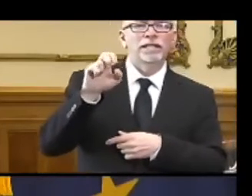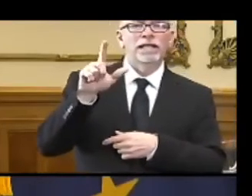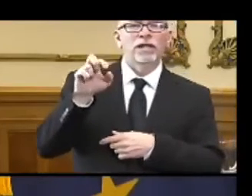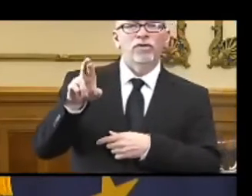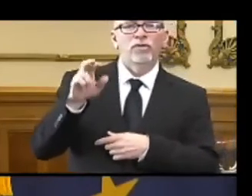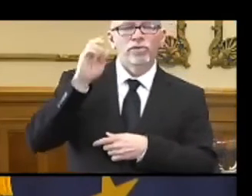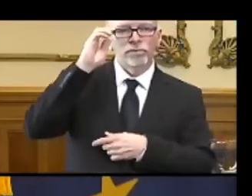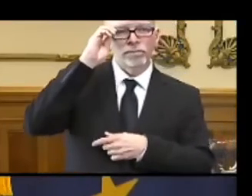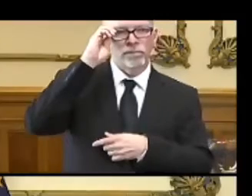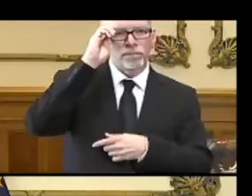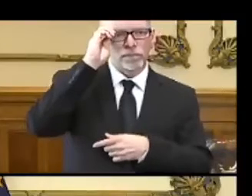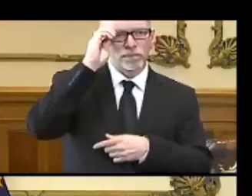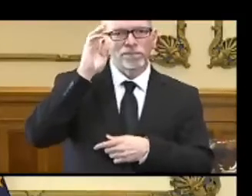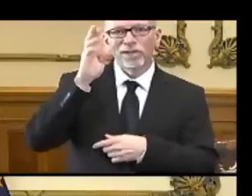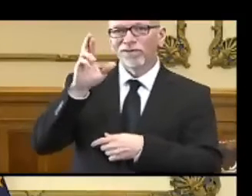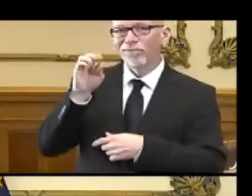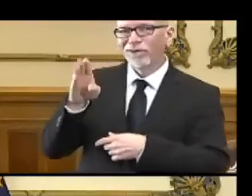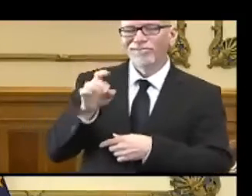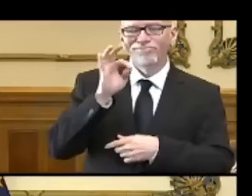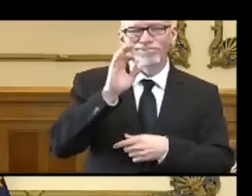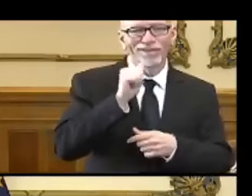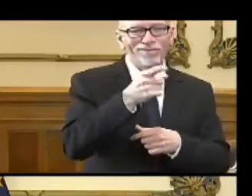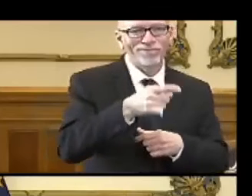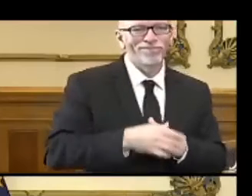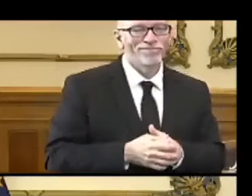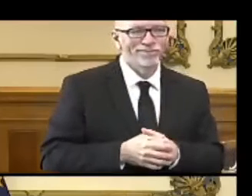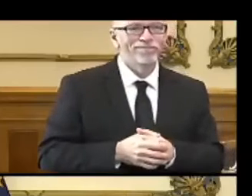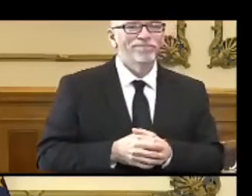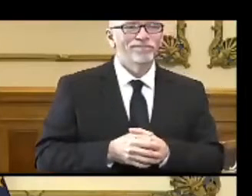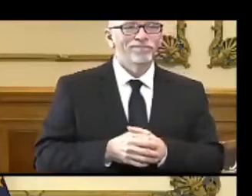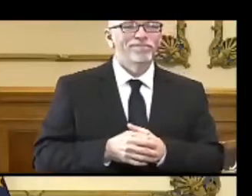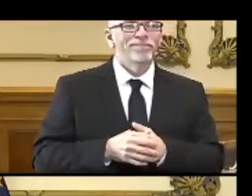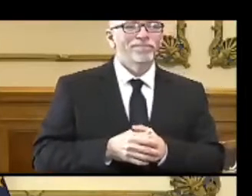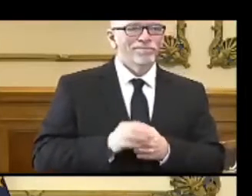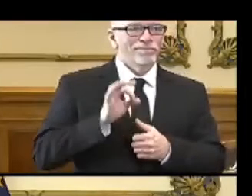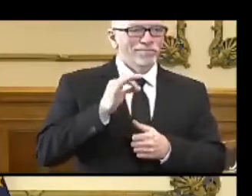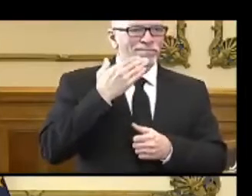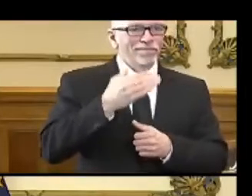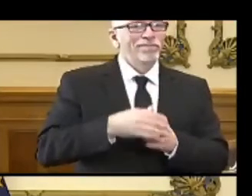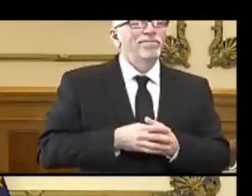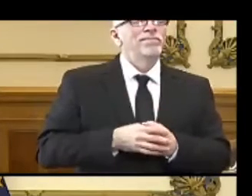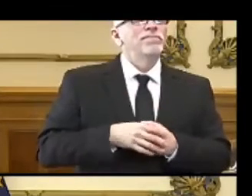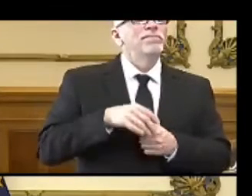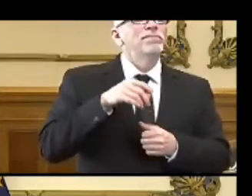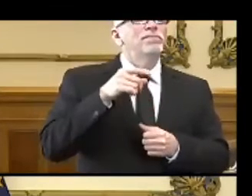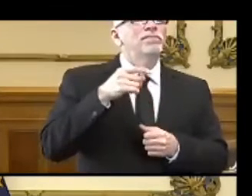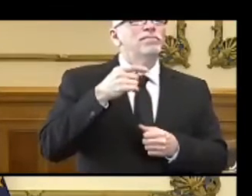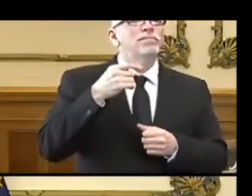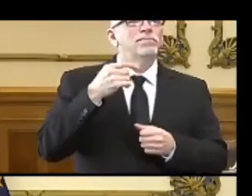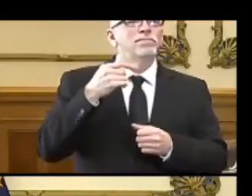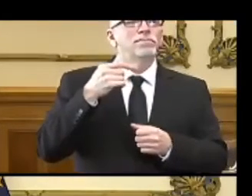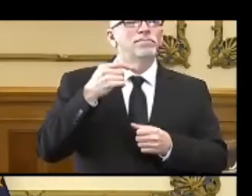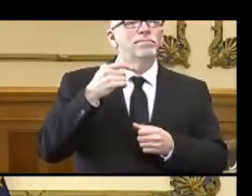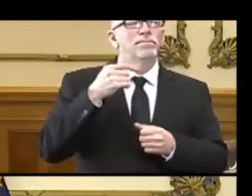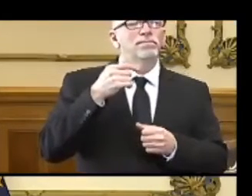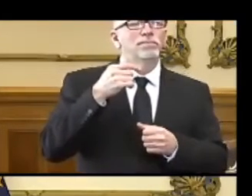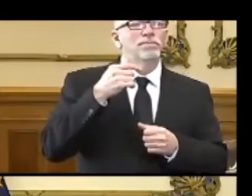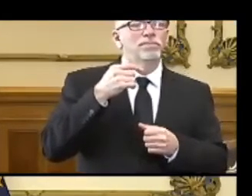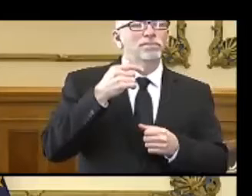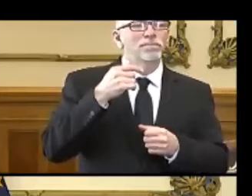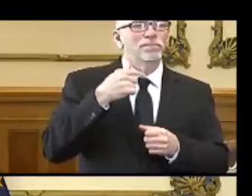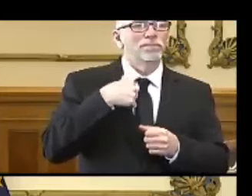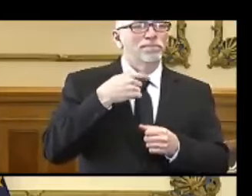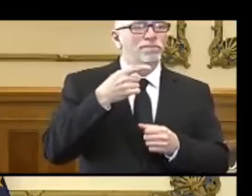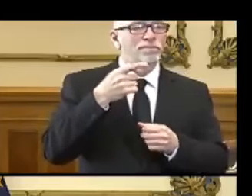Rob. Hey, how are you today, Governor? Good, thank you. How are you? Oh, I'm great. I'm listening to the Frozen 2 soundtrack for the millionth time